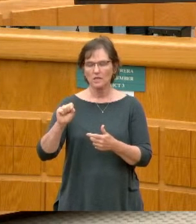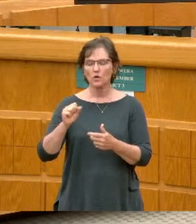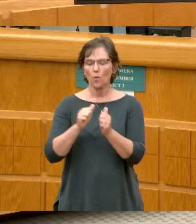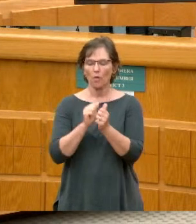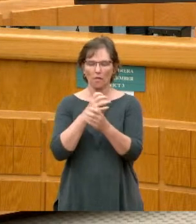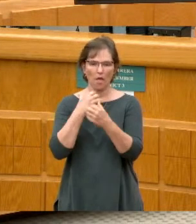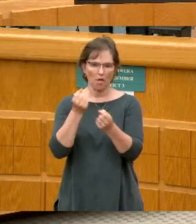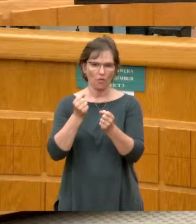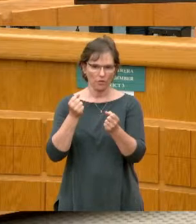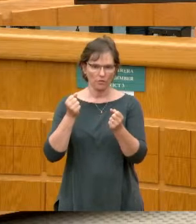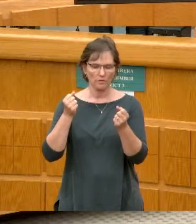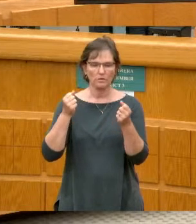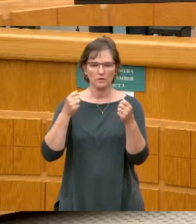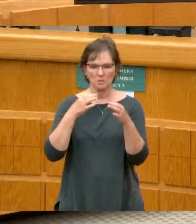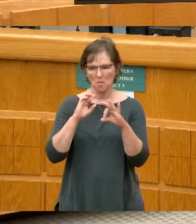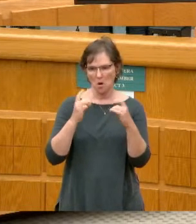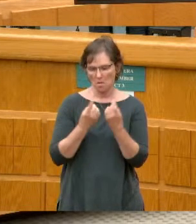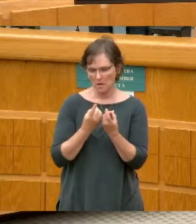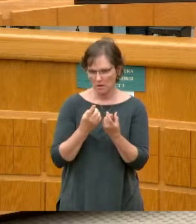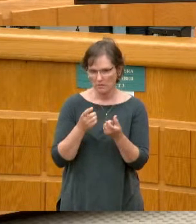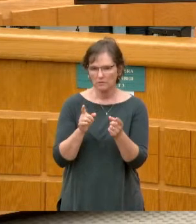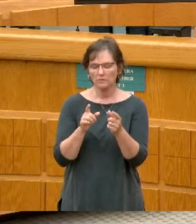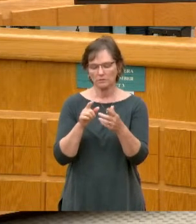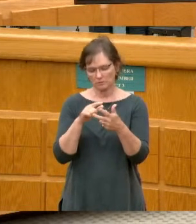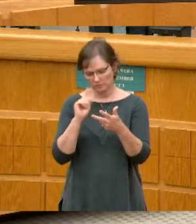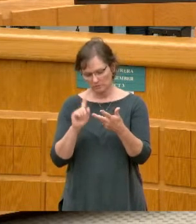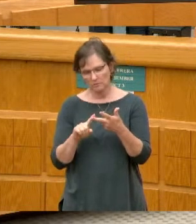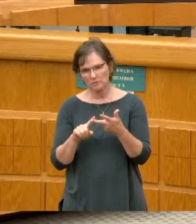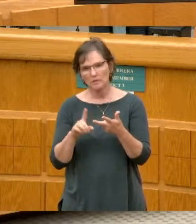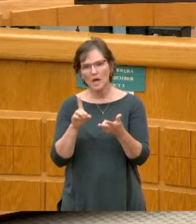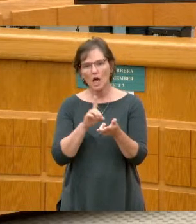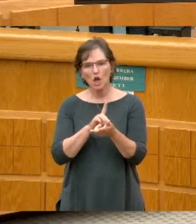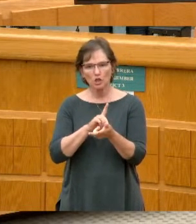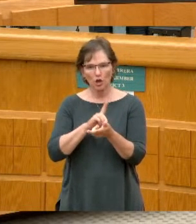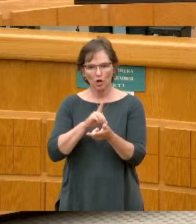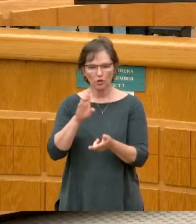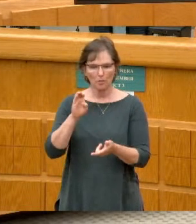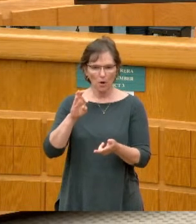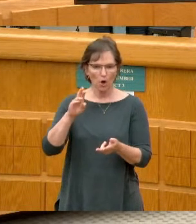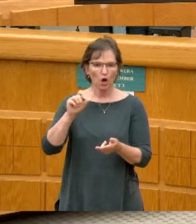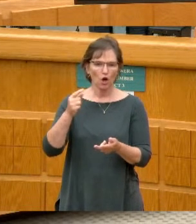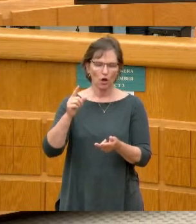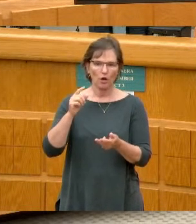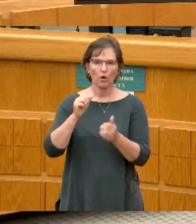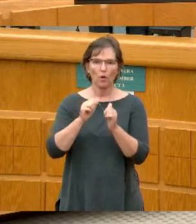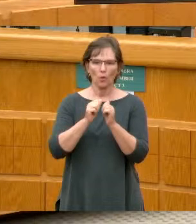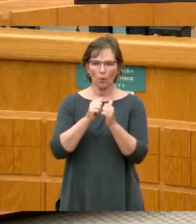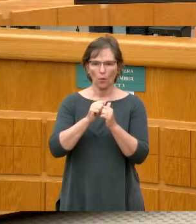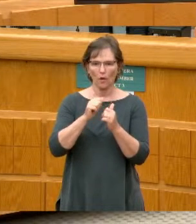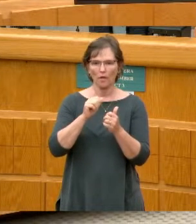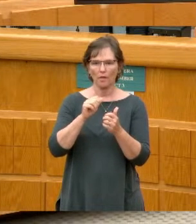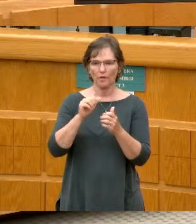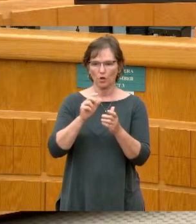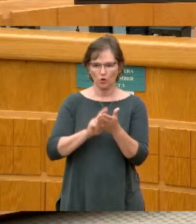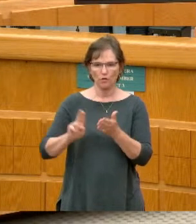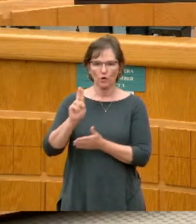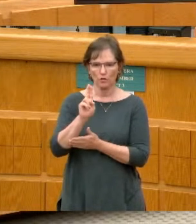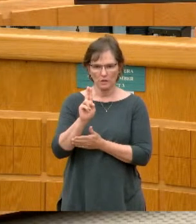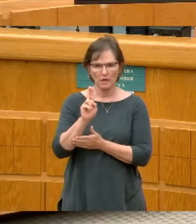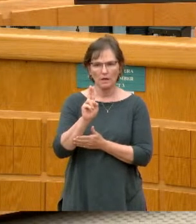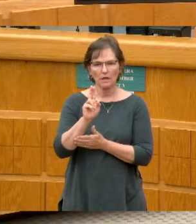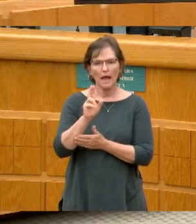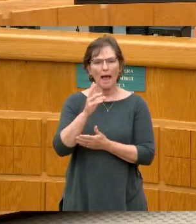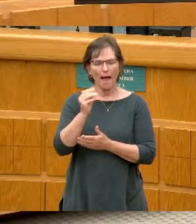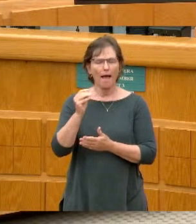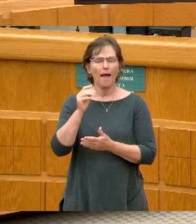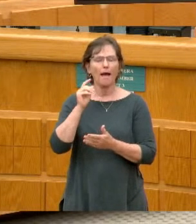just momentarily from Judge Barbara Canales, and then she'll be followed by Annette Rodriguez with our Health District. Then Dr.